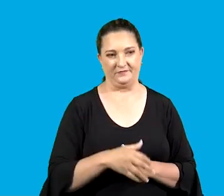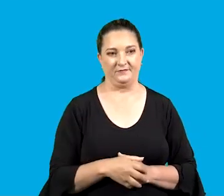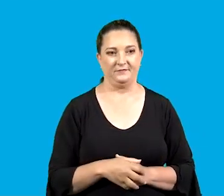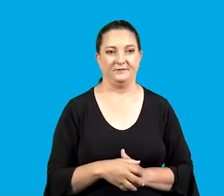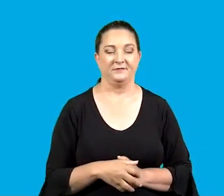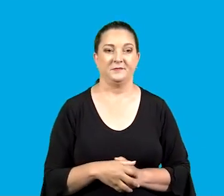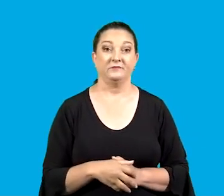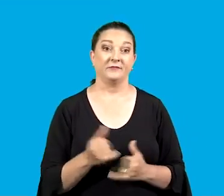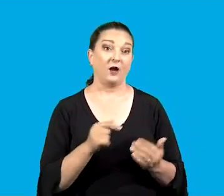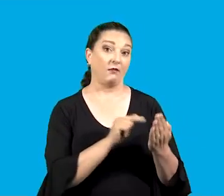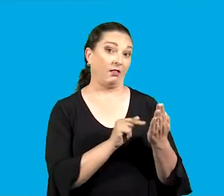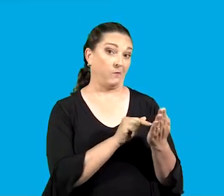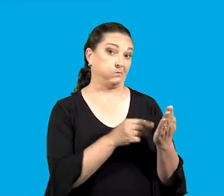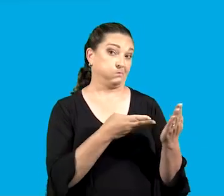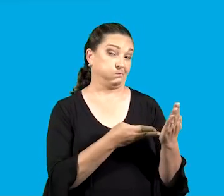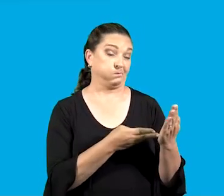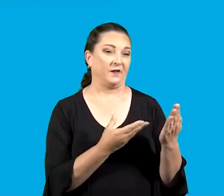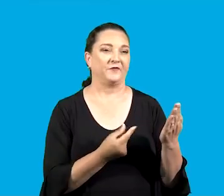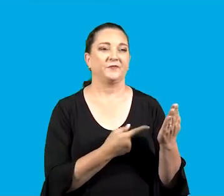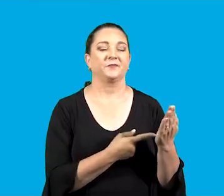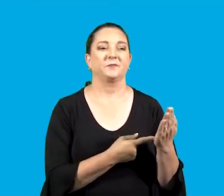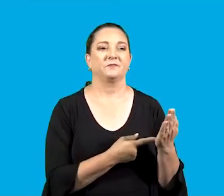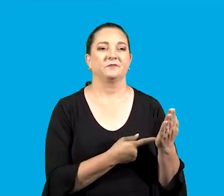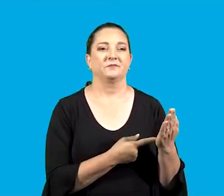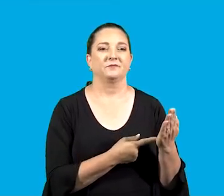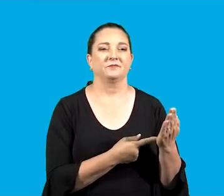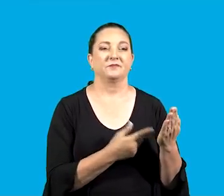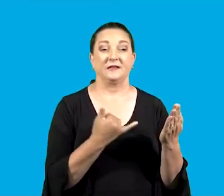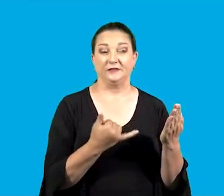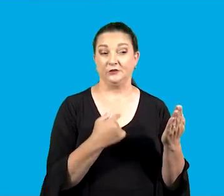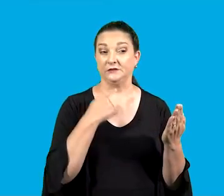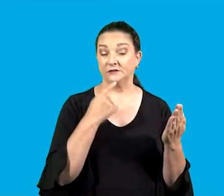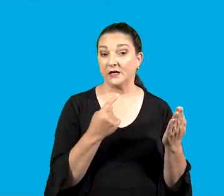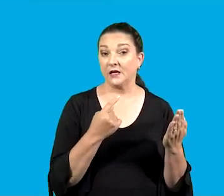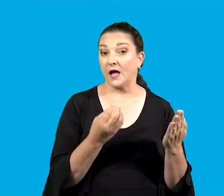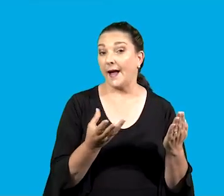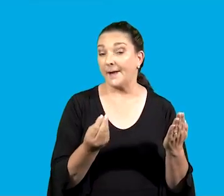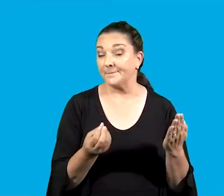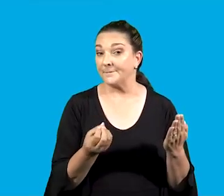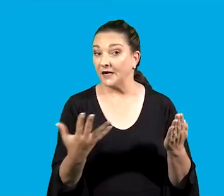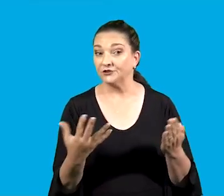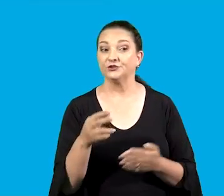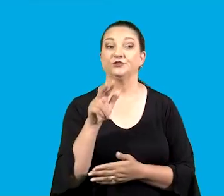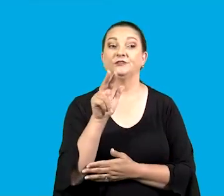here, make sure that your calculator is close, and you take your amount, which is